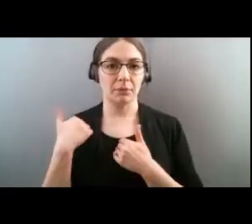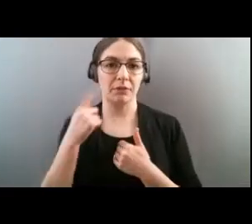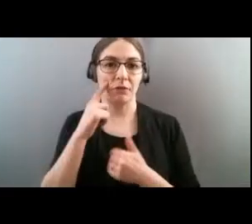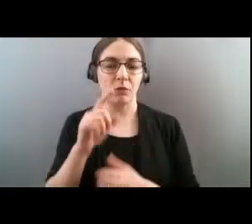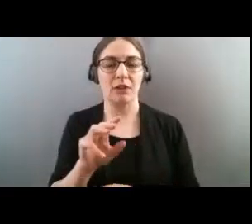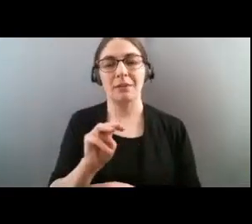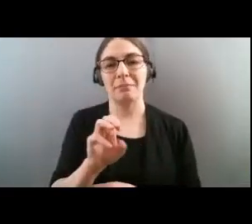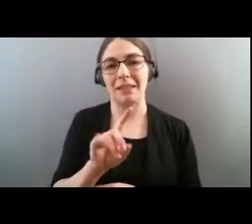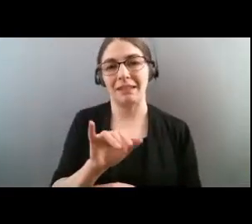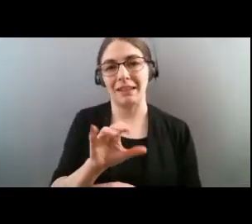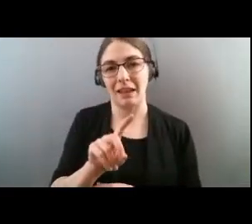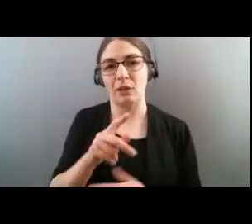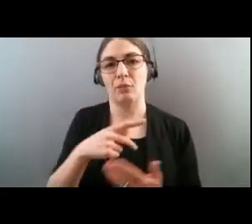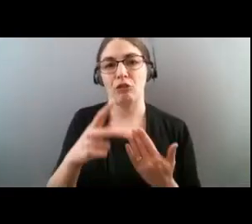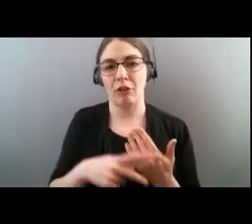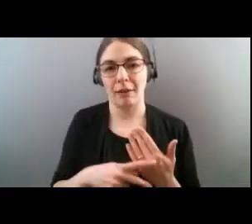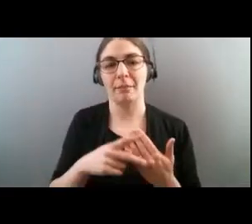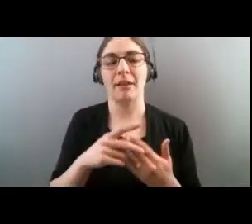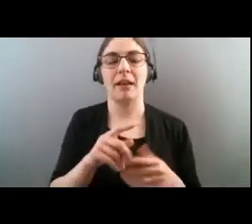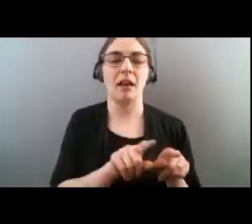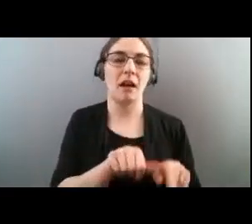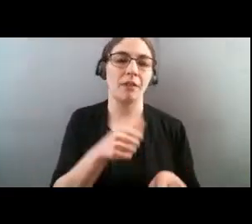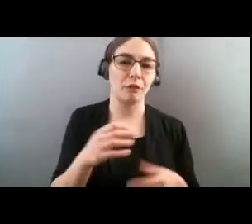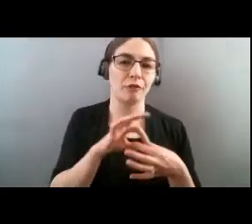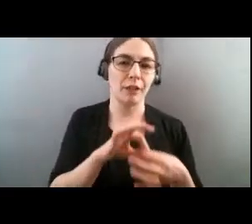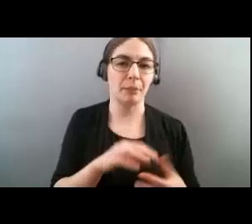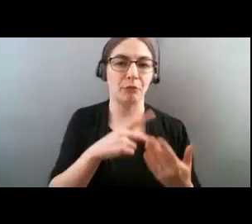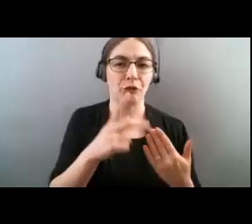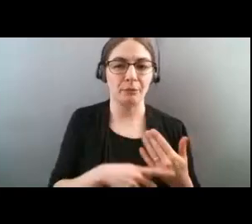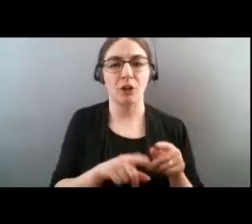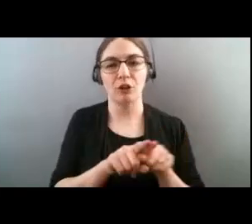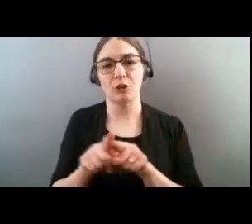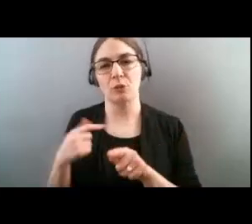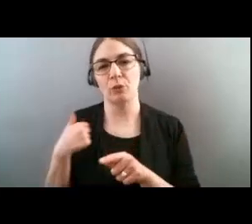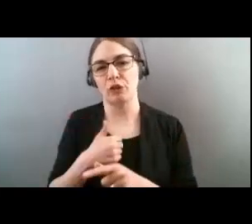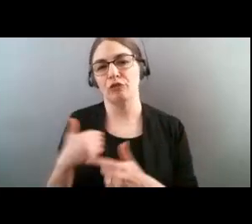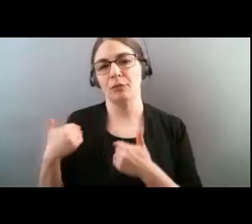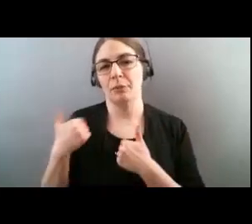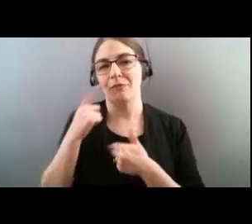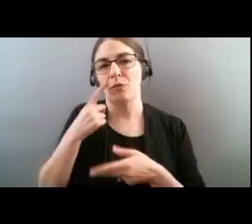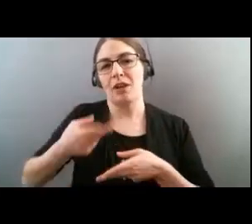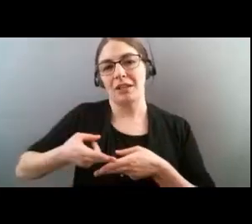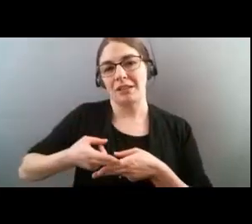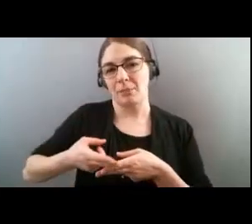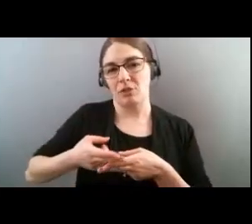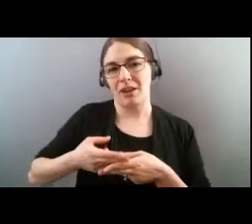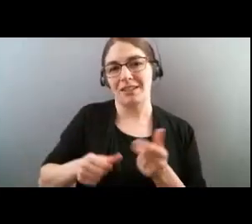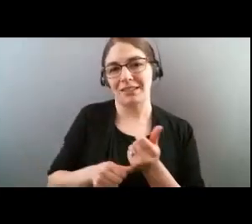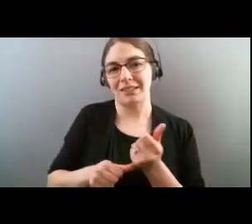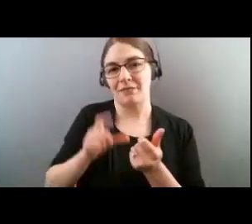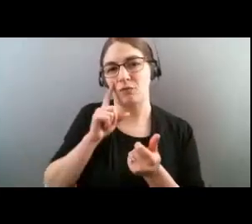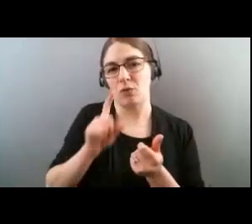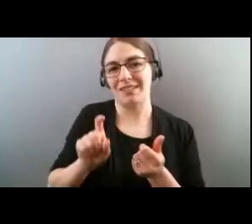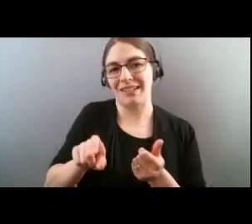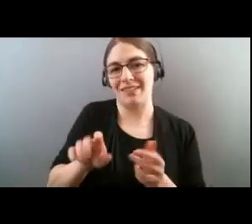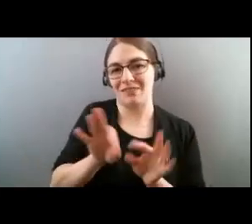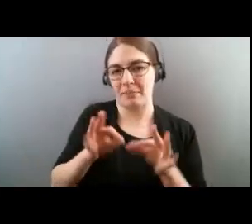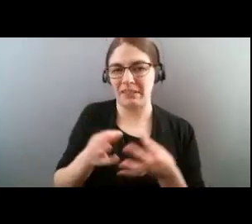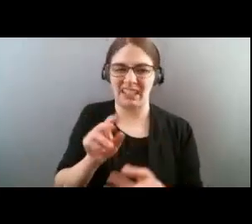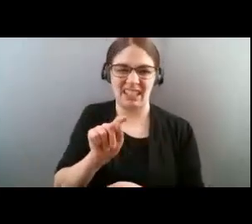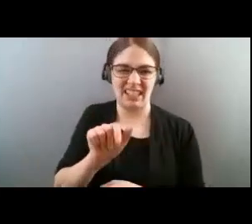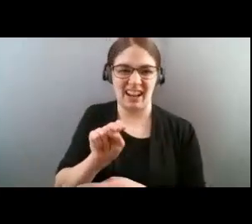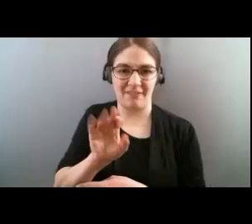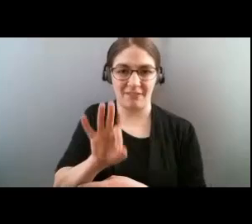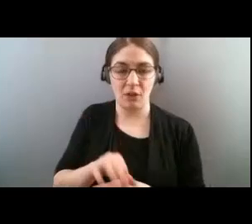related programs. We're also responsible for temporary assistance for needy families, or TANF, the Supplemental Nutrition Assistance Program,